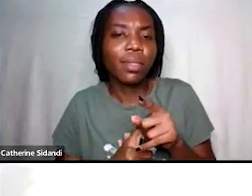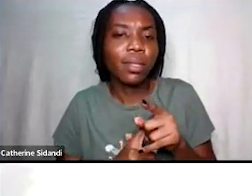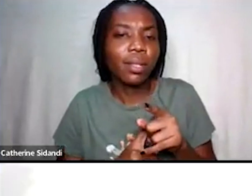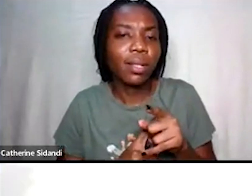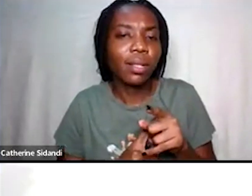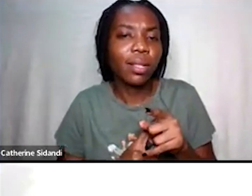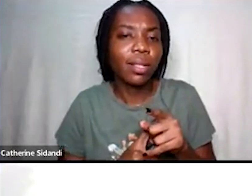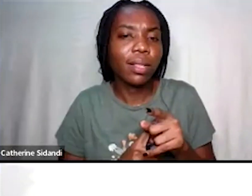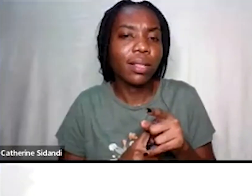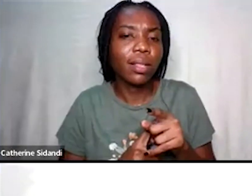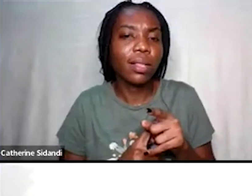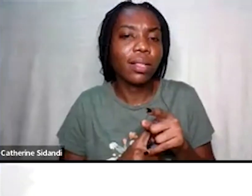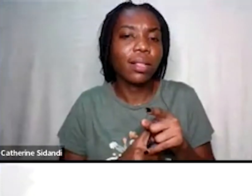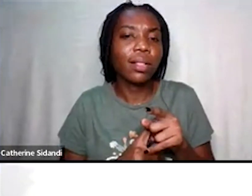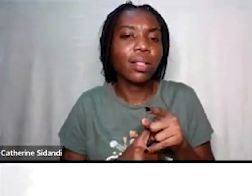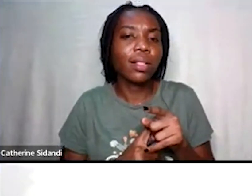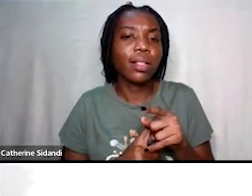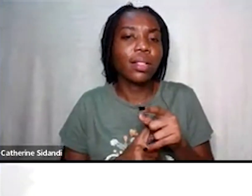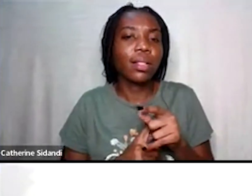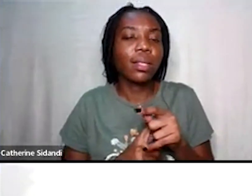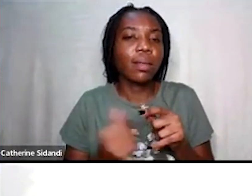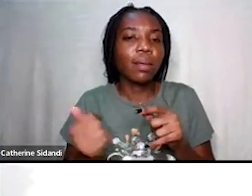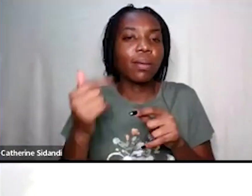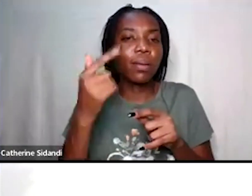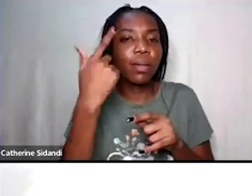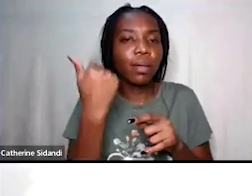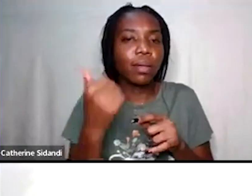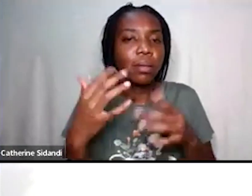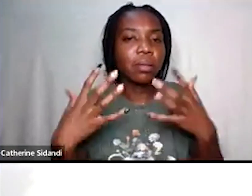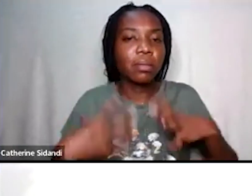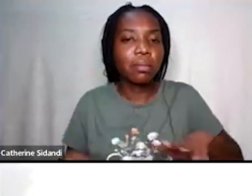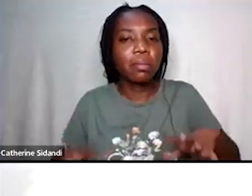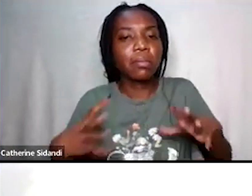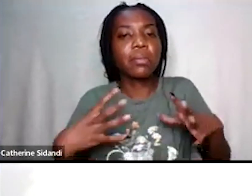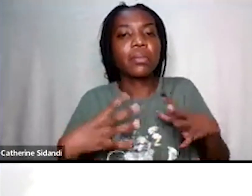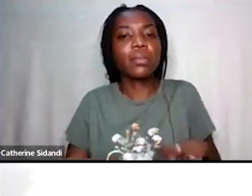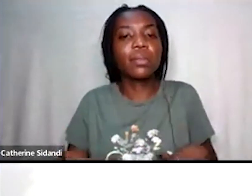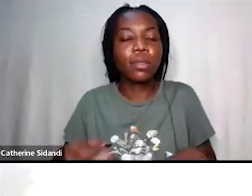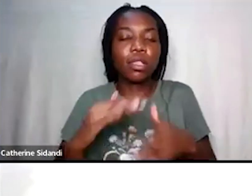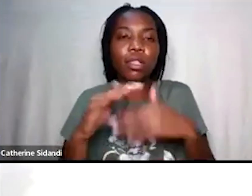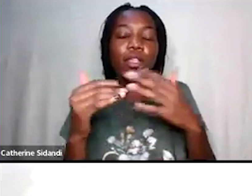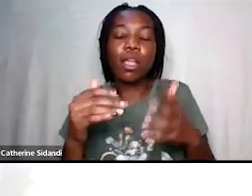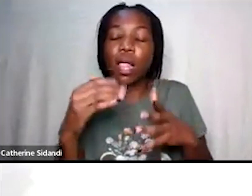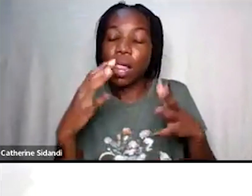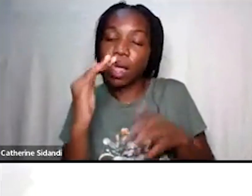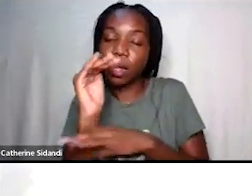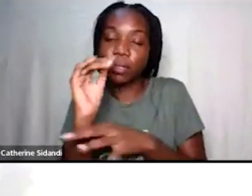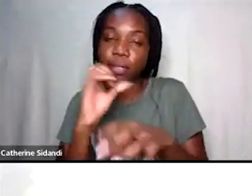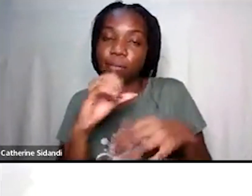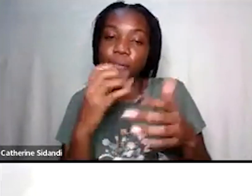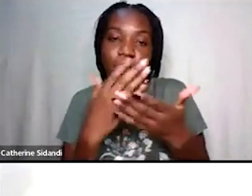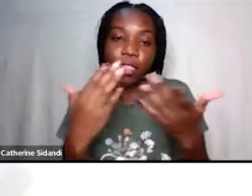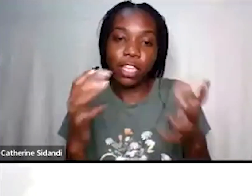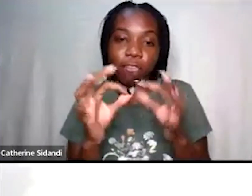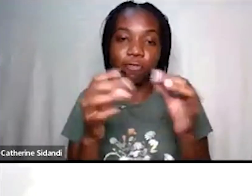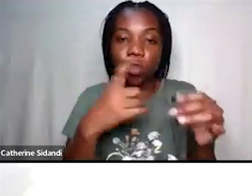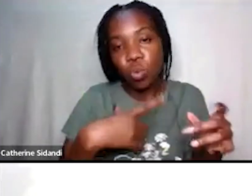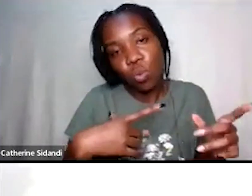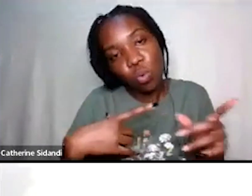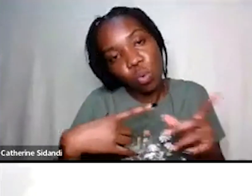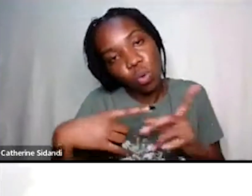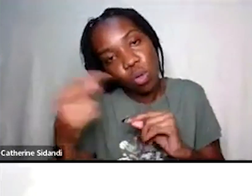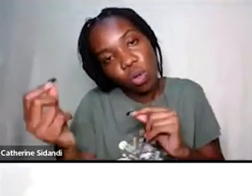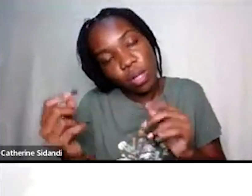and especially I've seen prominent people, everyone is always asking them for things. So if you go and you're also asking them for